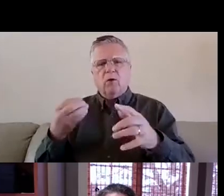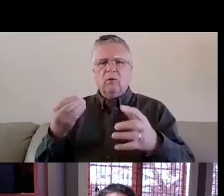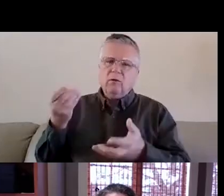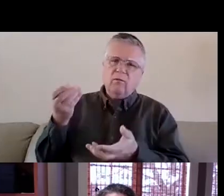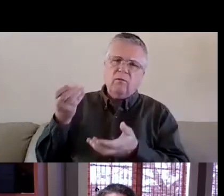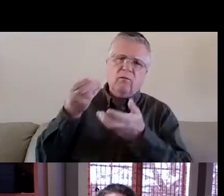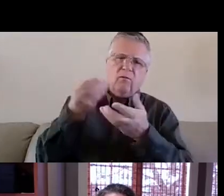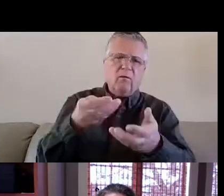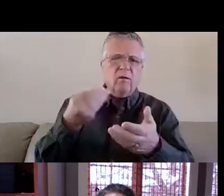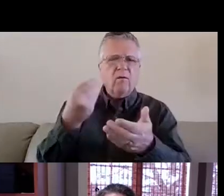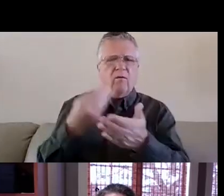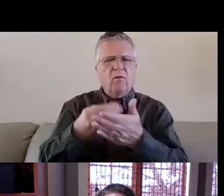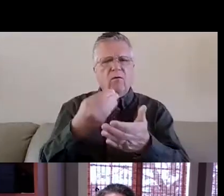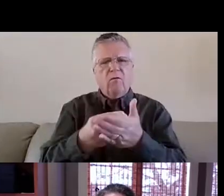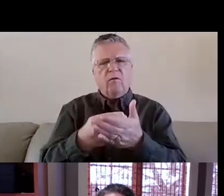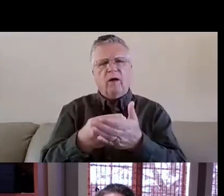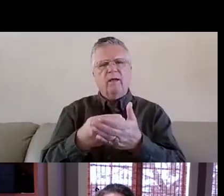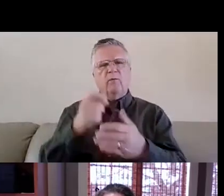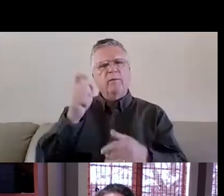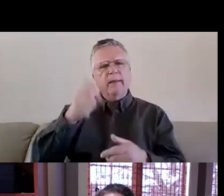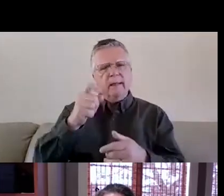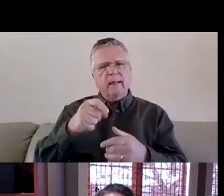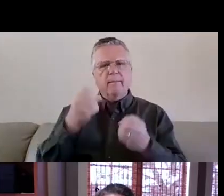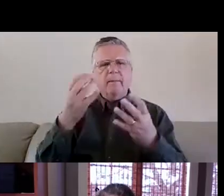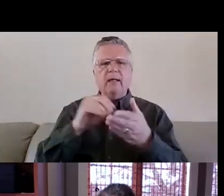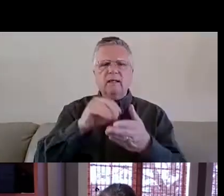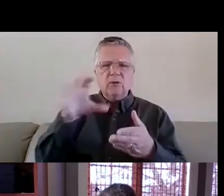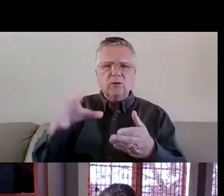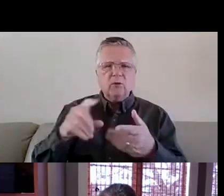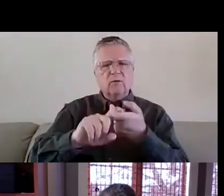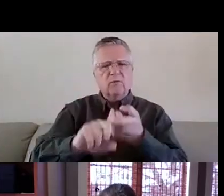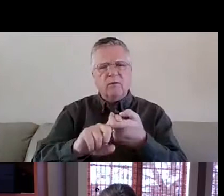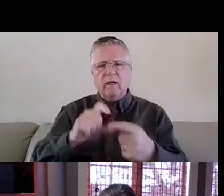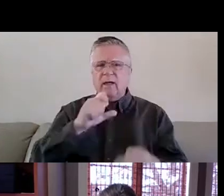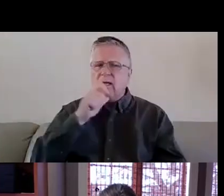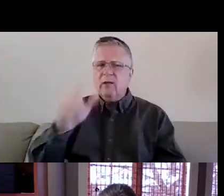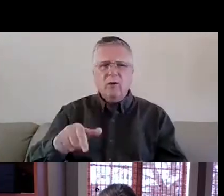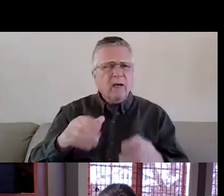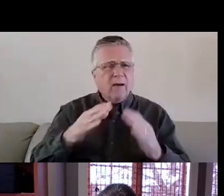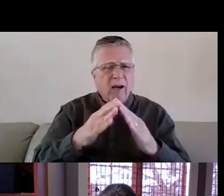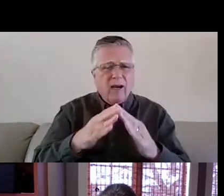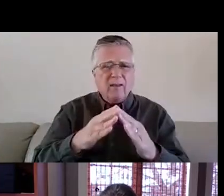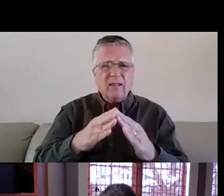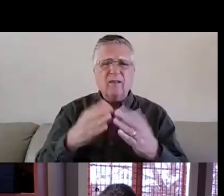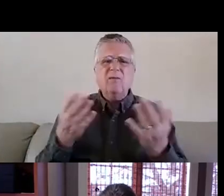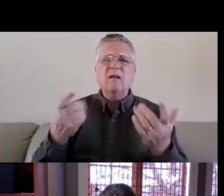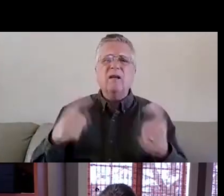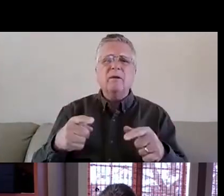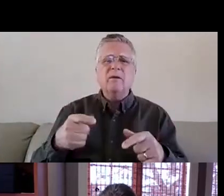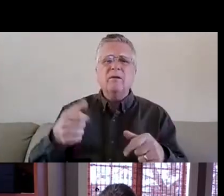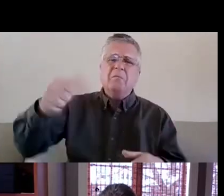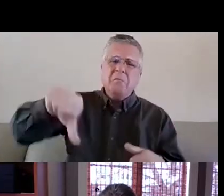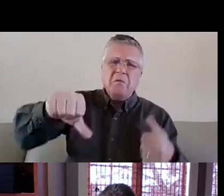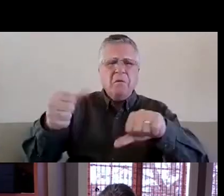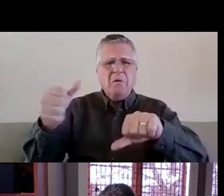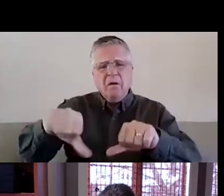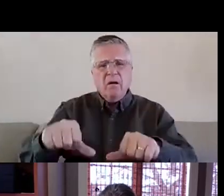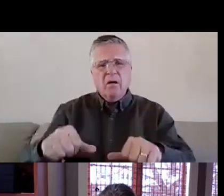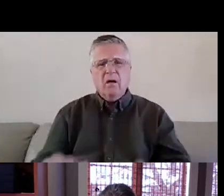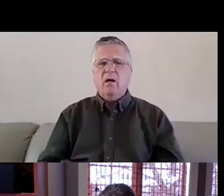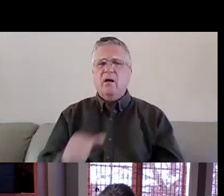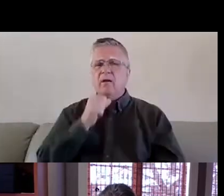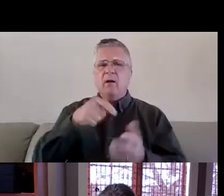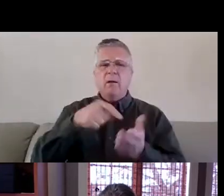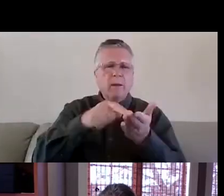students and I have a lot of friends who do not have the housing that they need and are denied it, that cannot afford healthcare, that are not paid decent wages